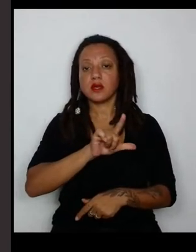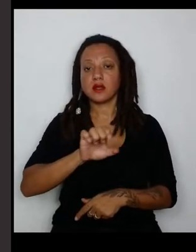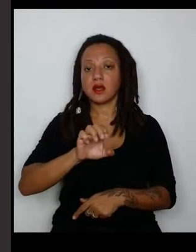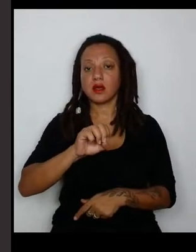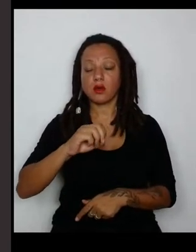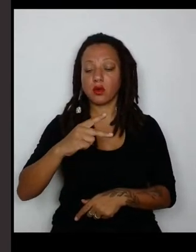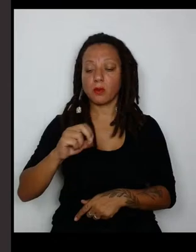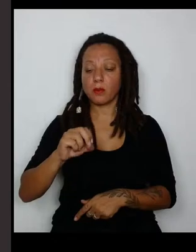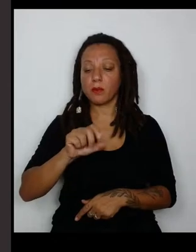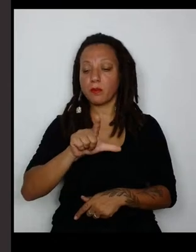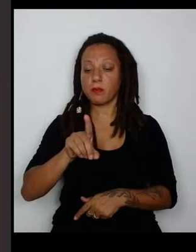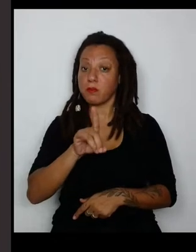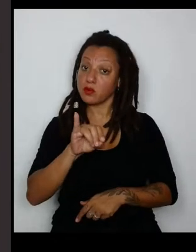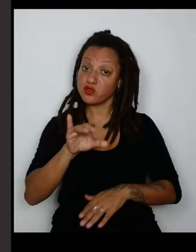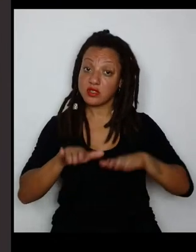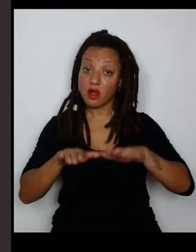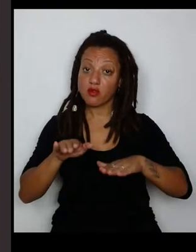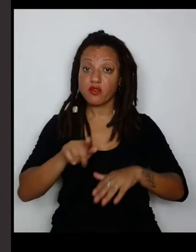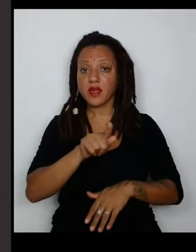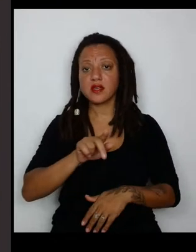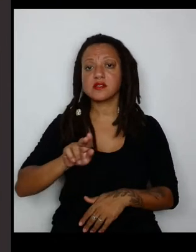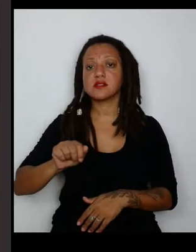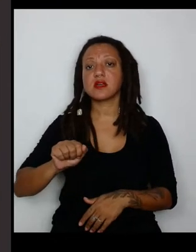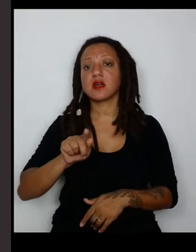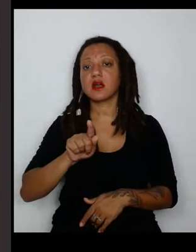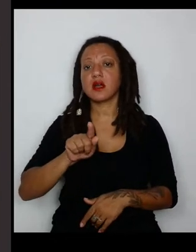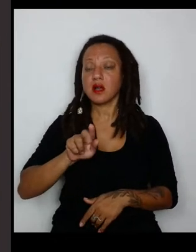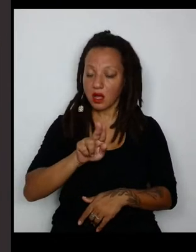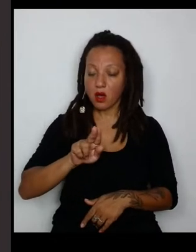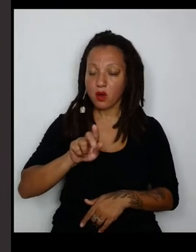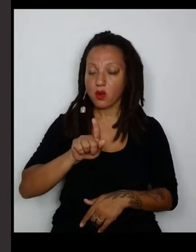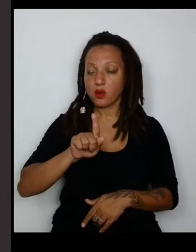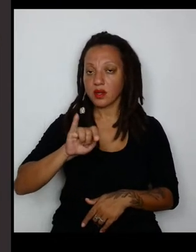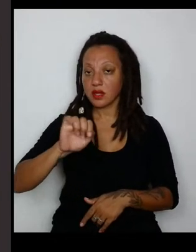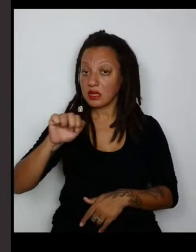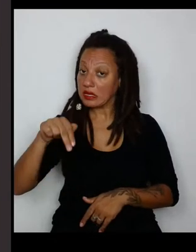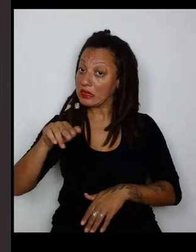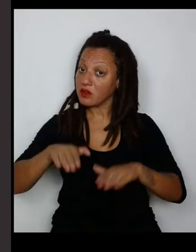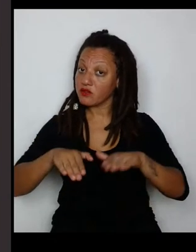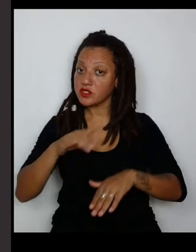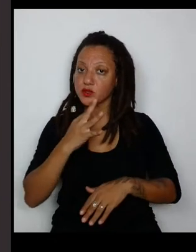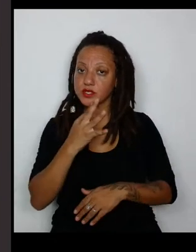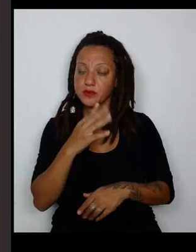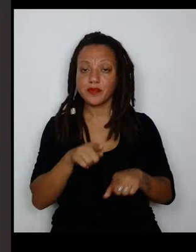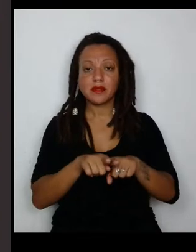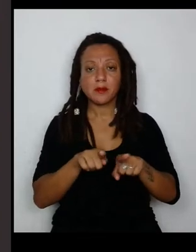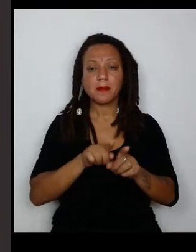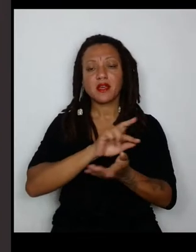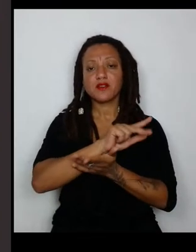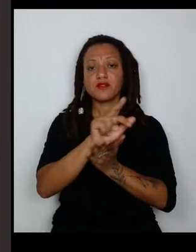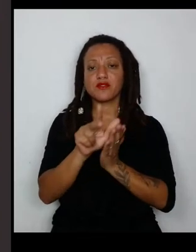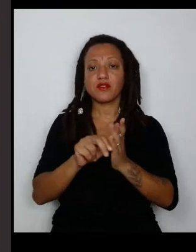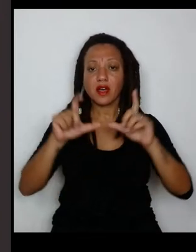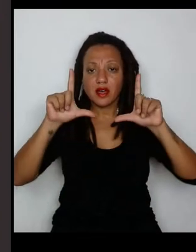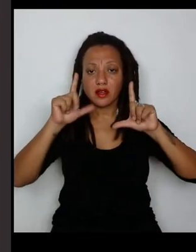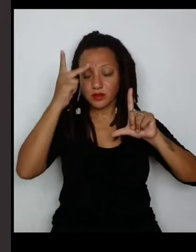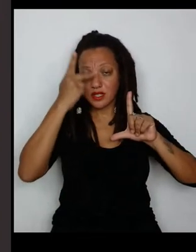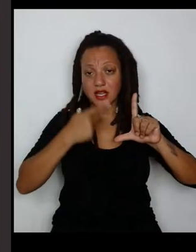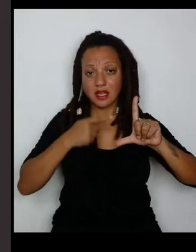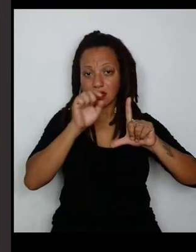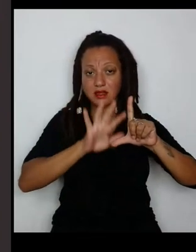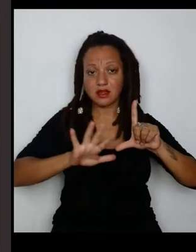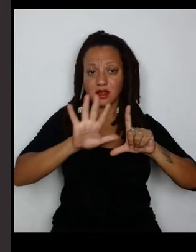slide several triple portraits of napoleon including this one at the left which may have inspired the great caricaturist honorary